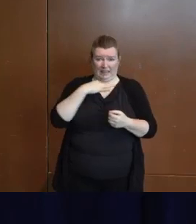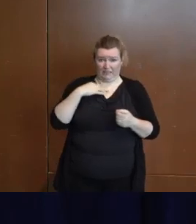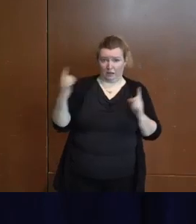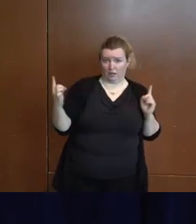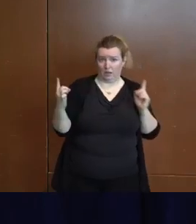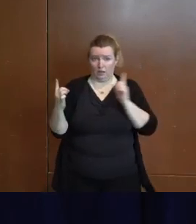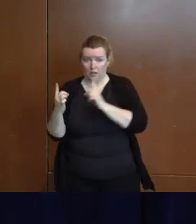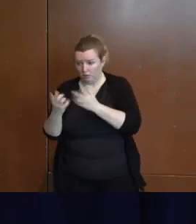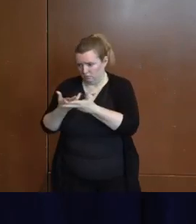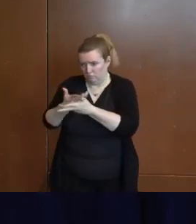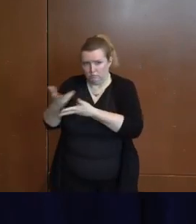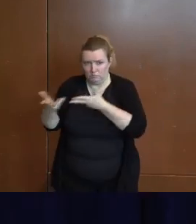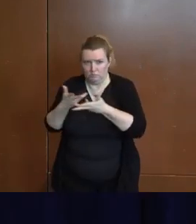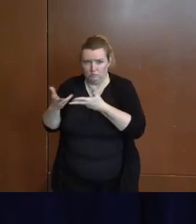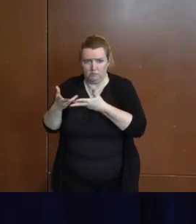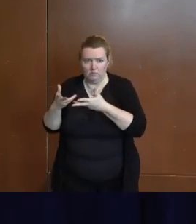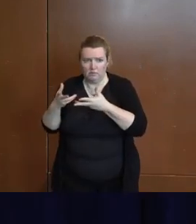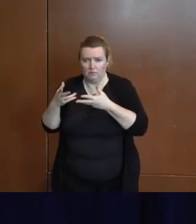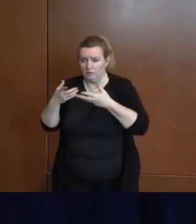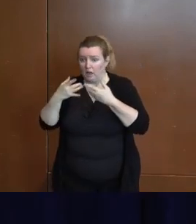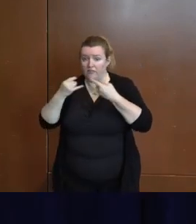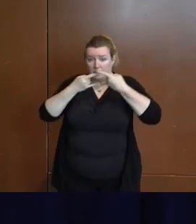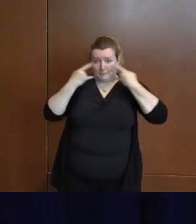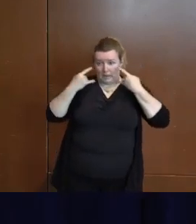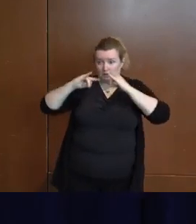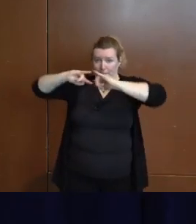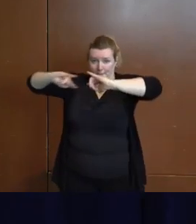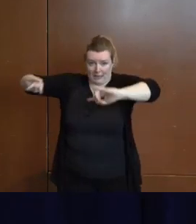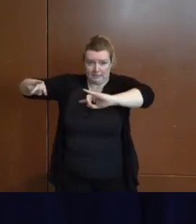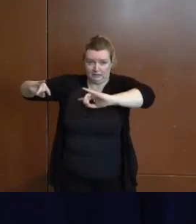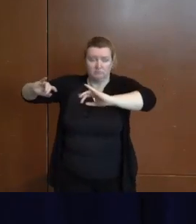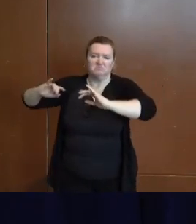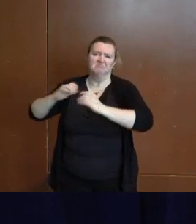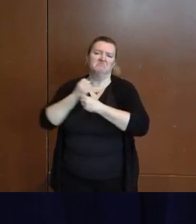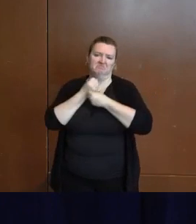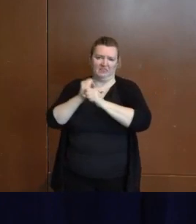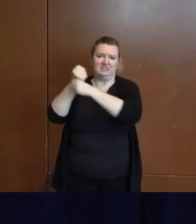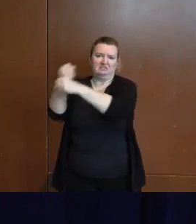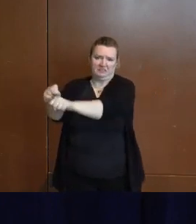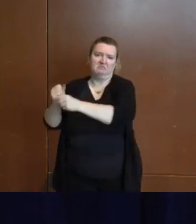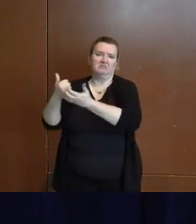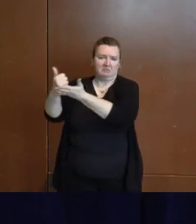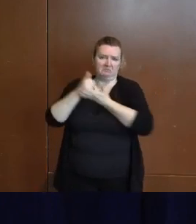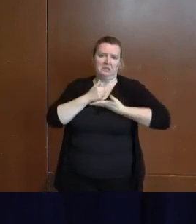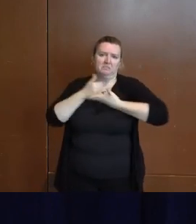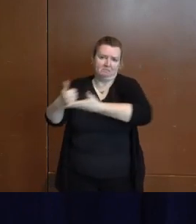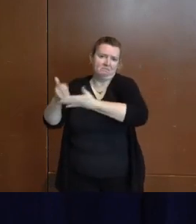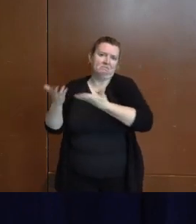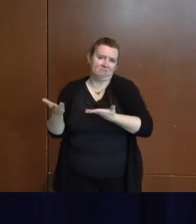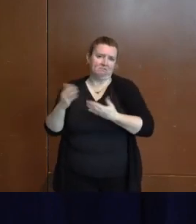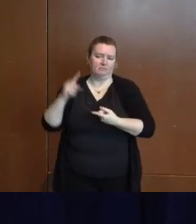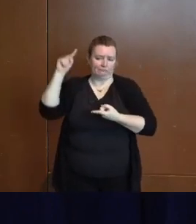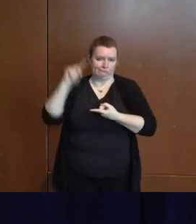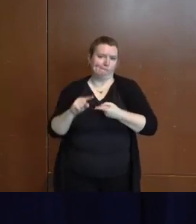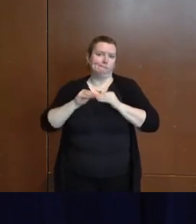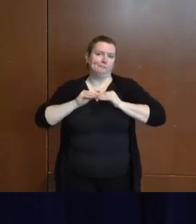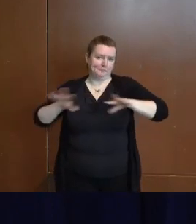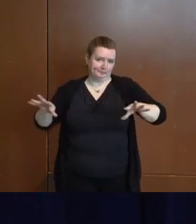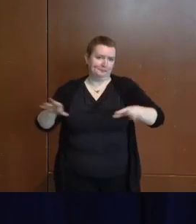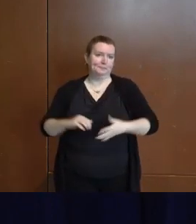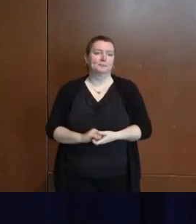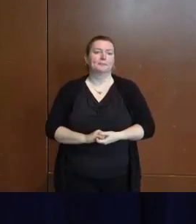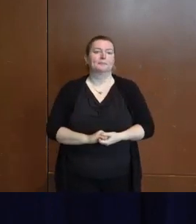and acceptance of new residents, our guidance outlines methods facilities should use to return